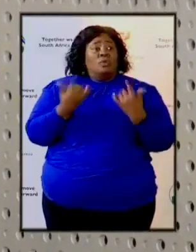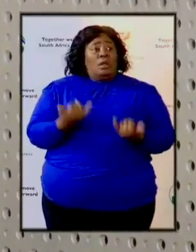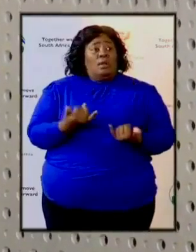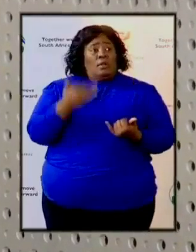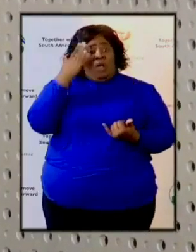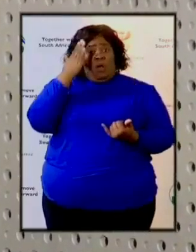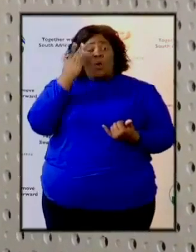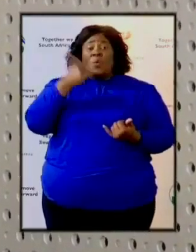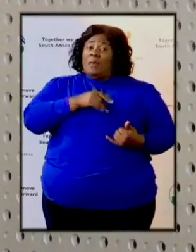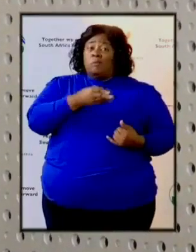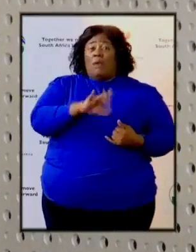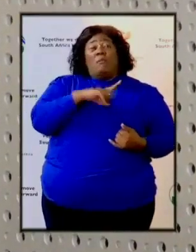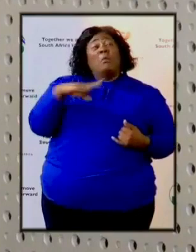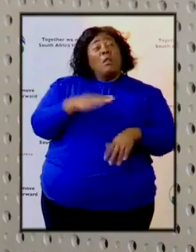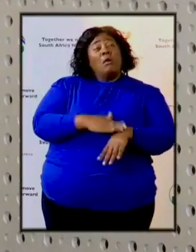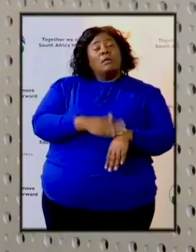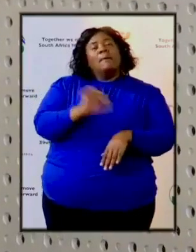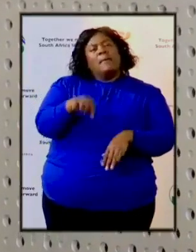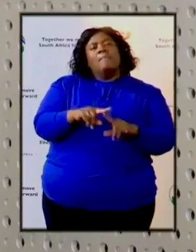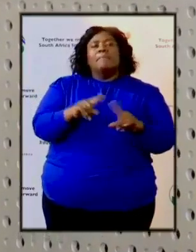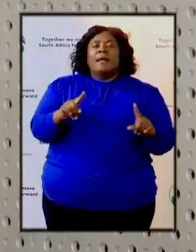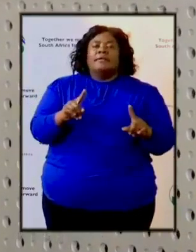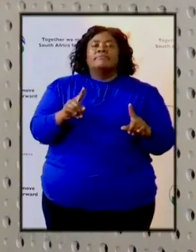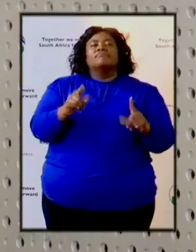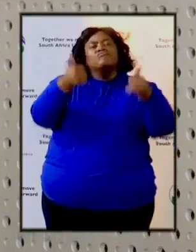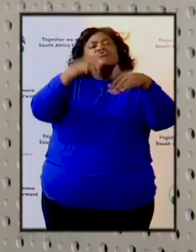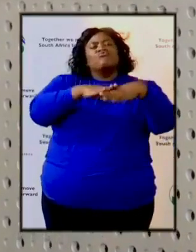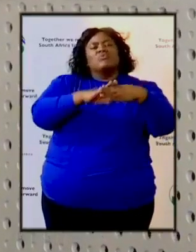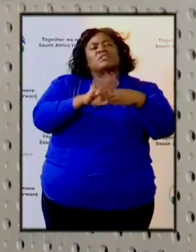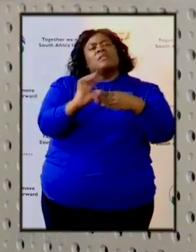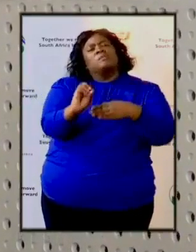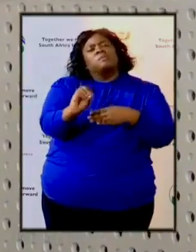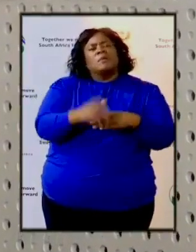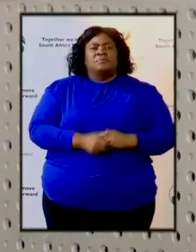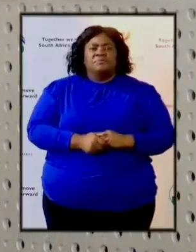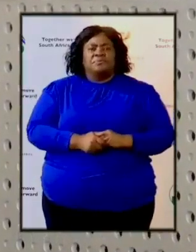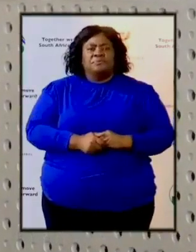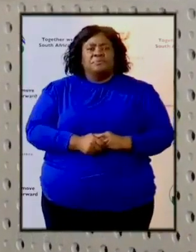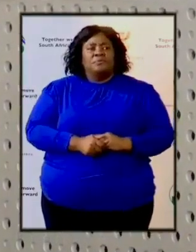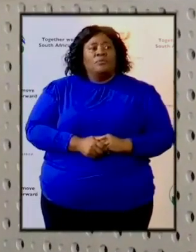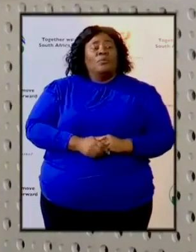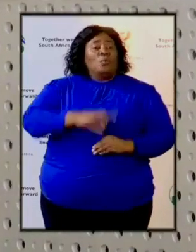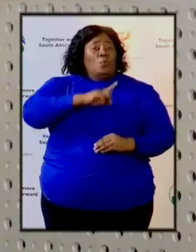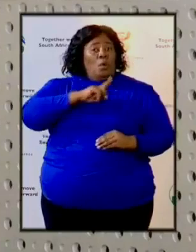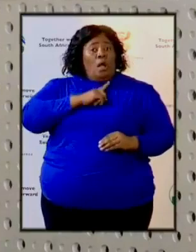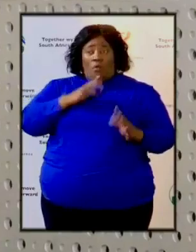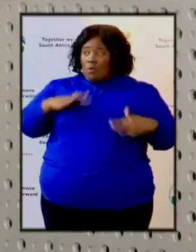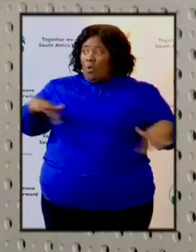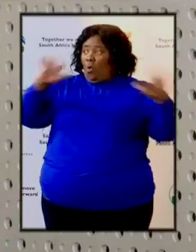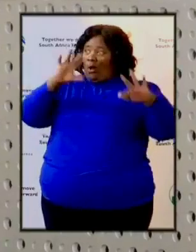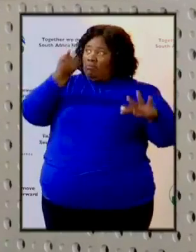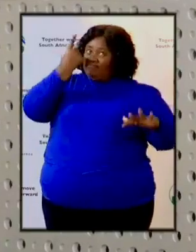here for quite some time, but for good reasons, so that we are all on the same